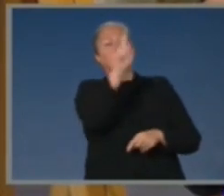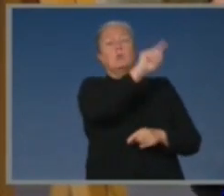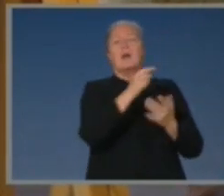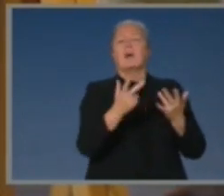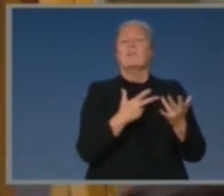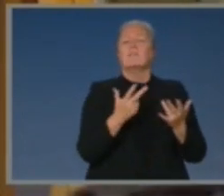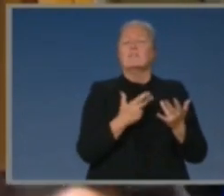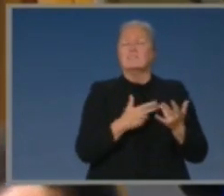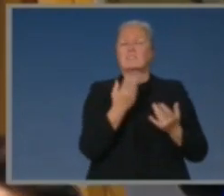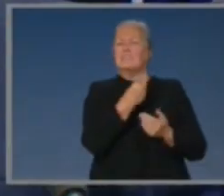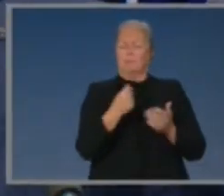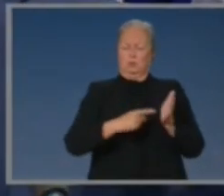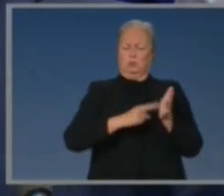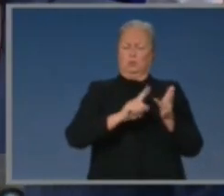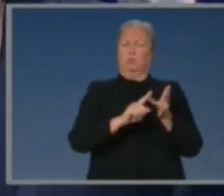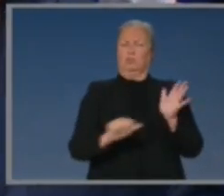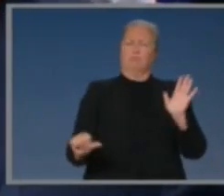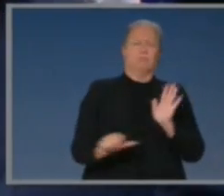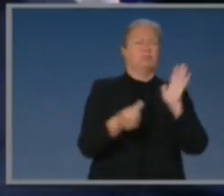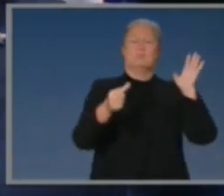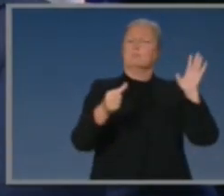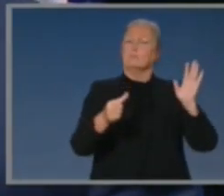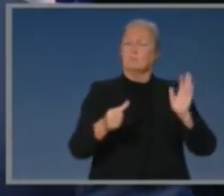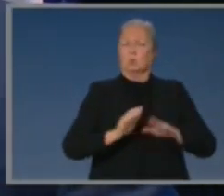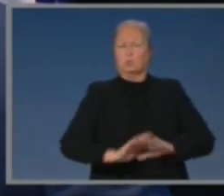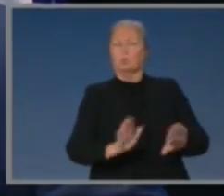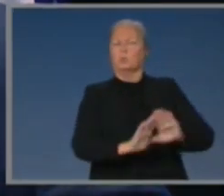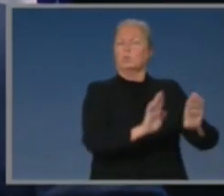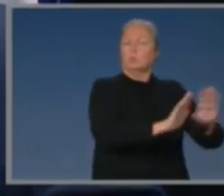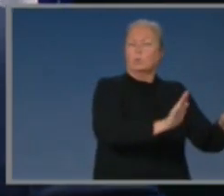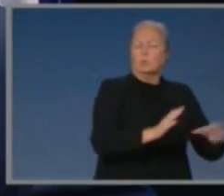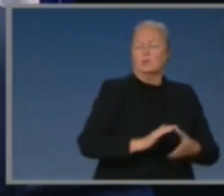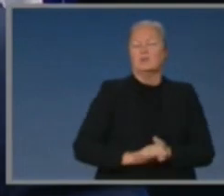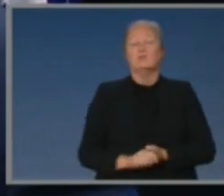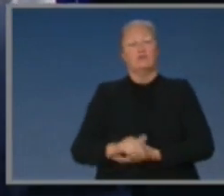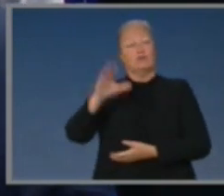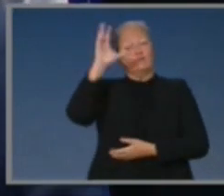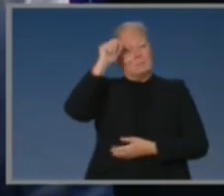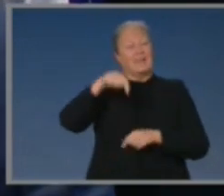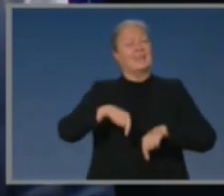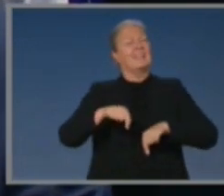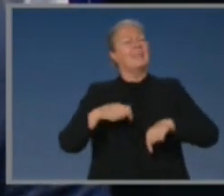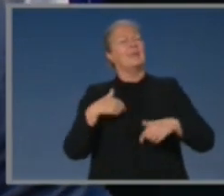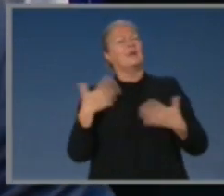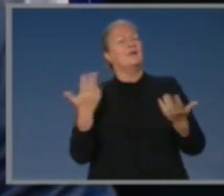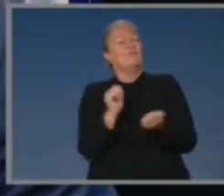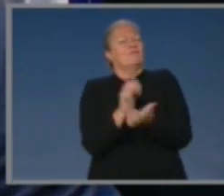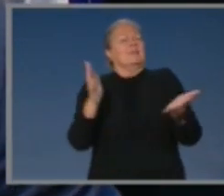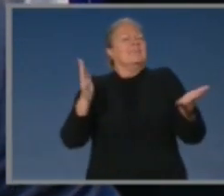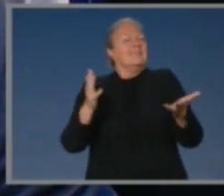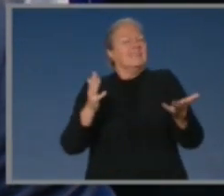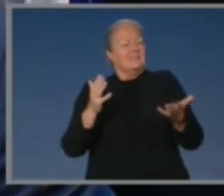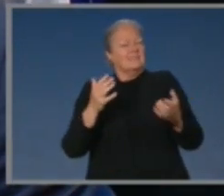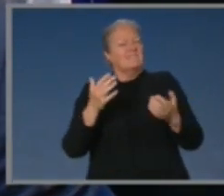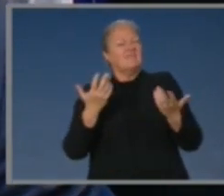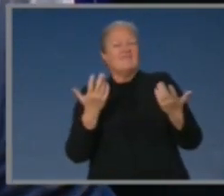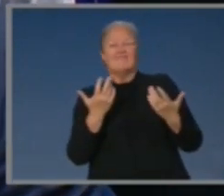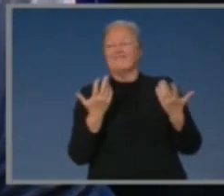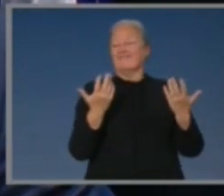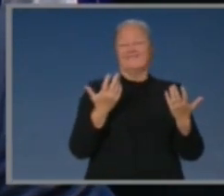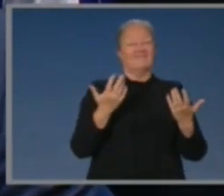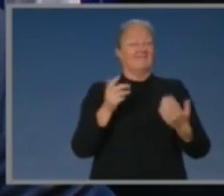lockdown? We're a federation, and at the end of the day, states have sovereignty over